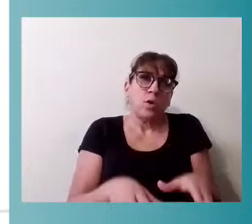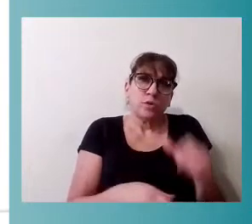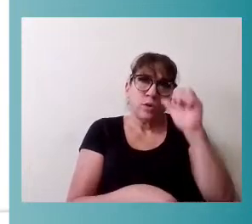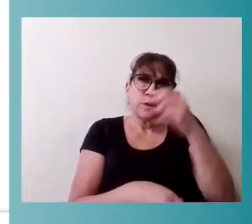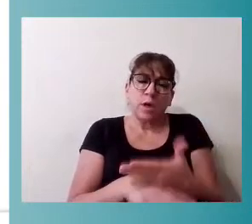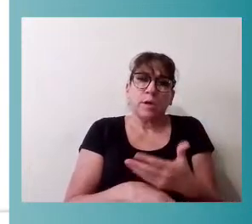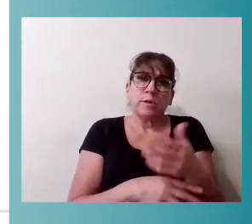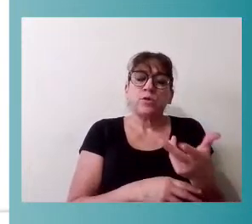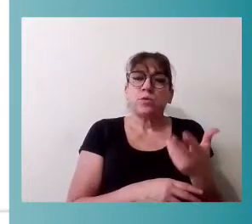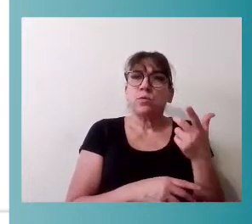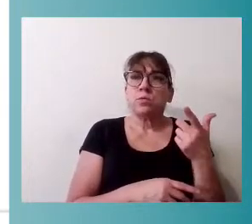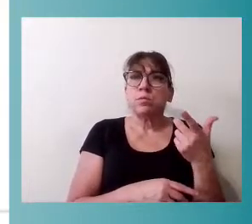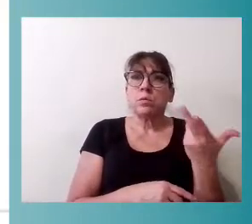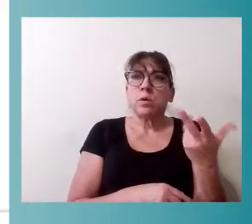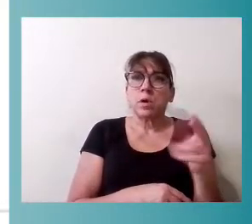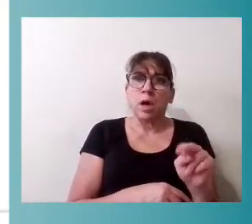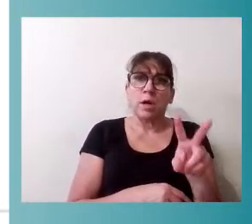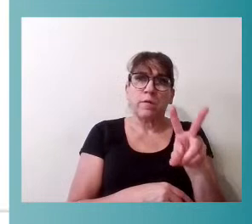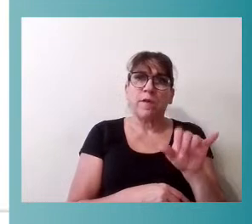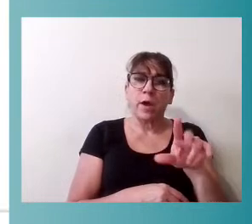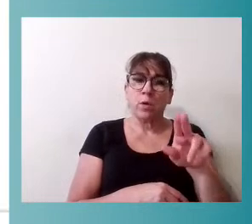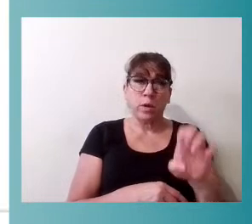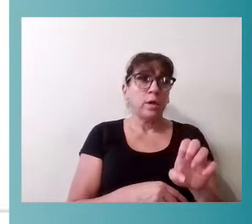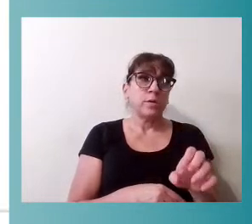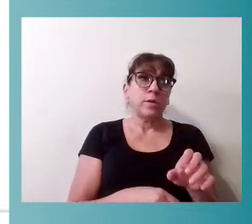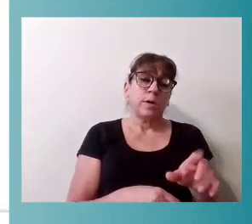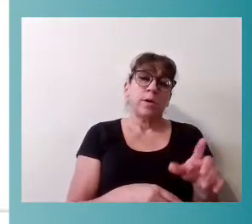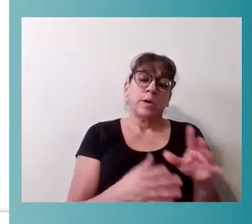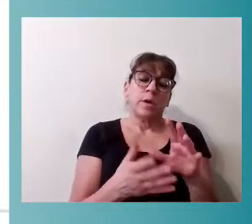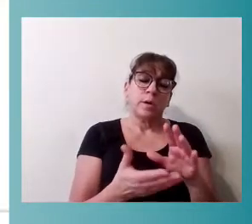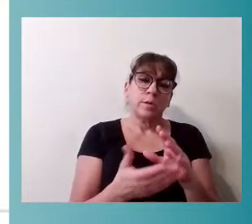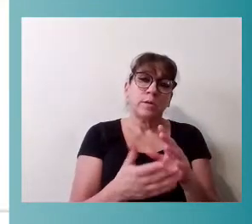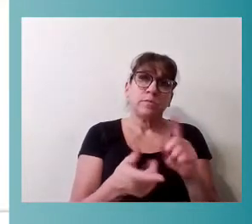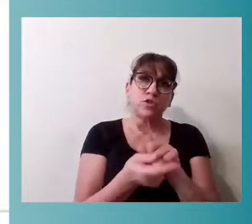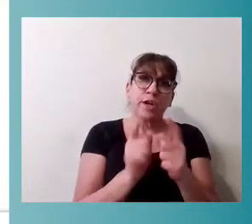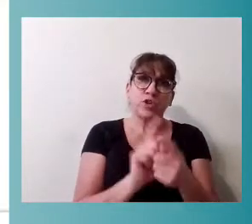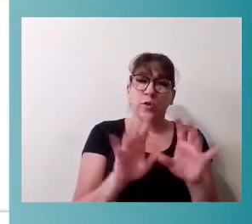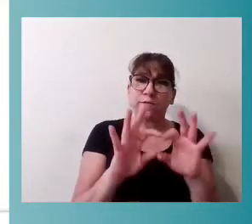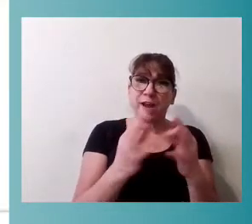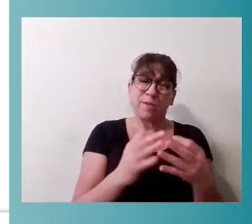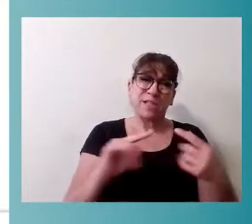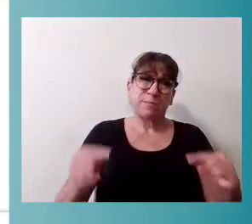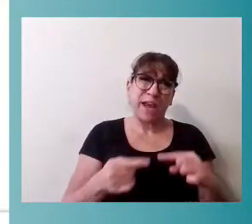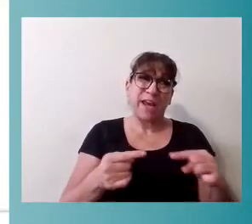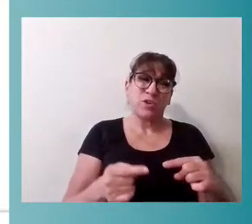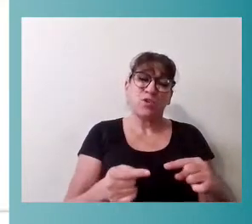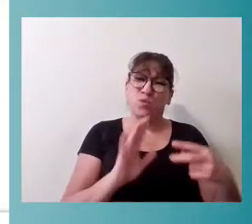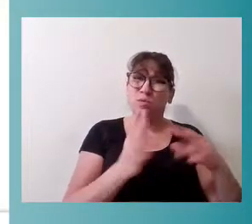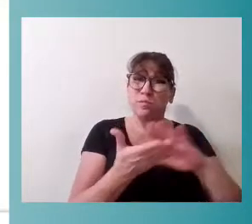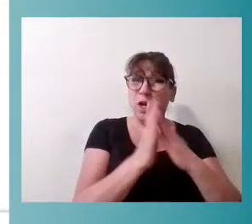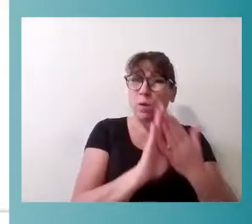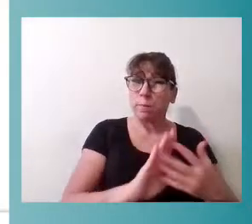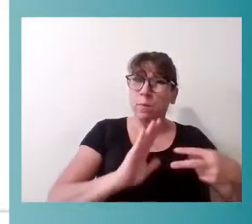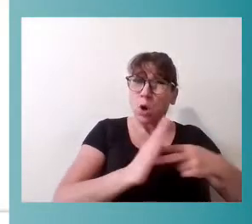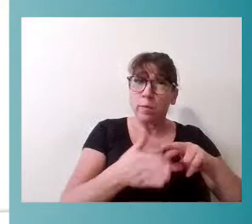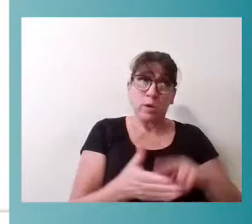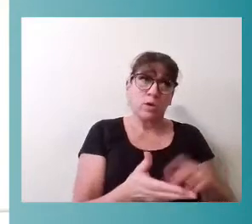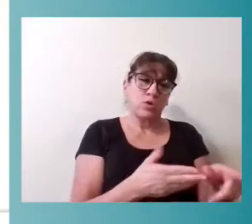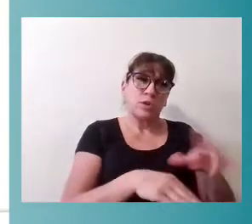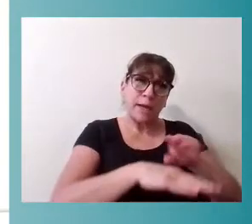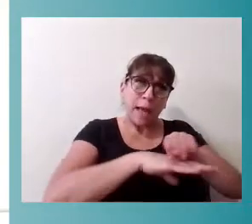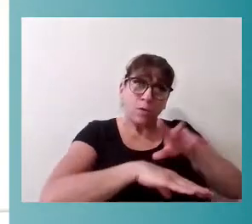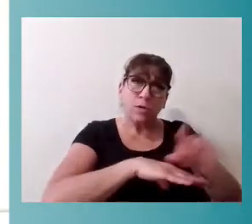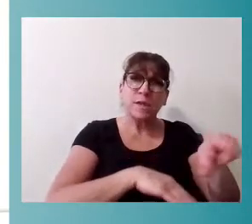turned her family's pain into purpose. She counsels other parents experiencing loss and